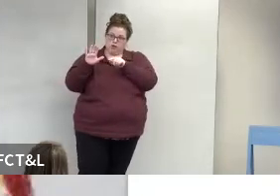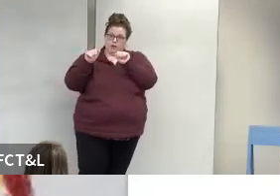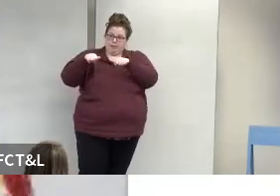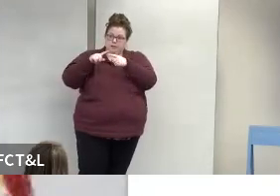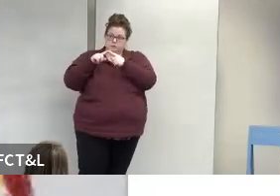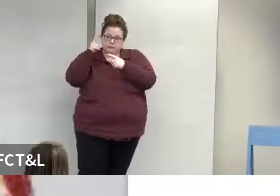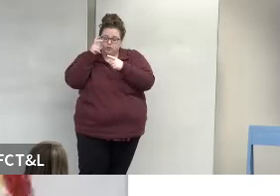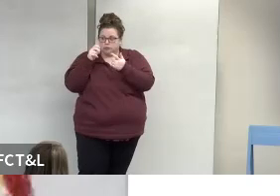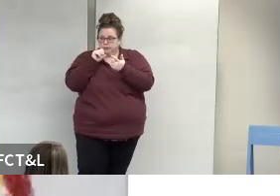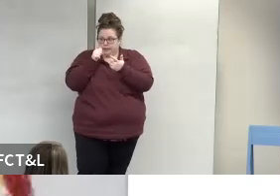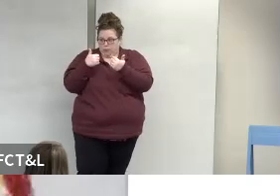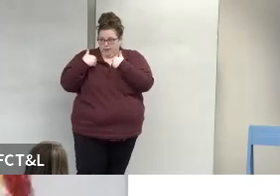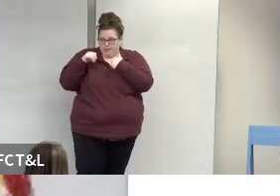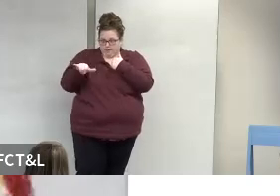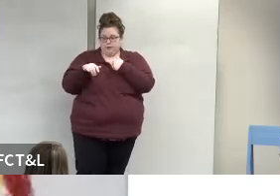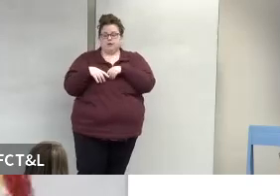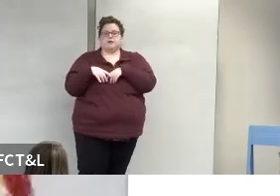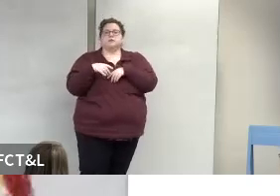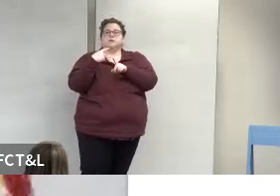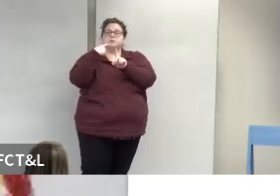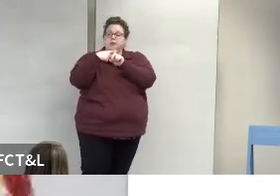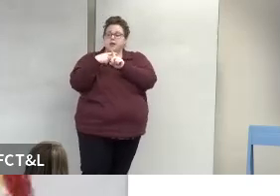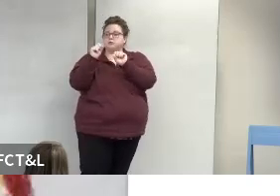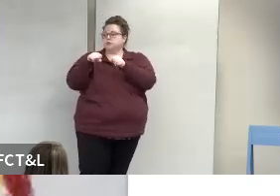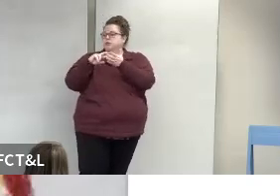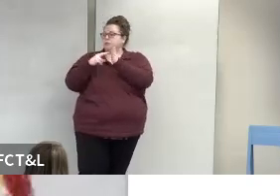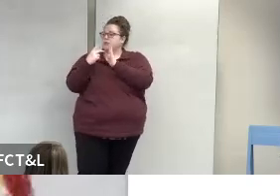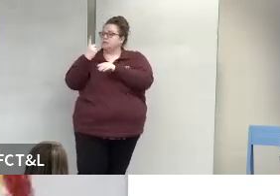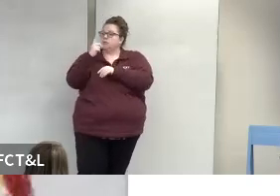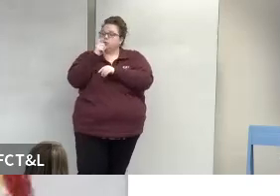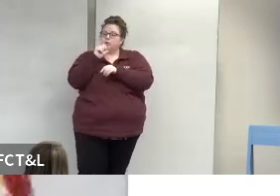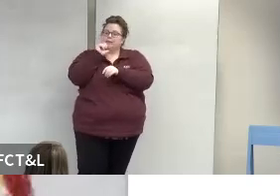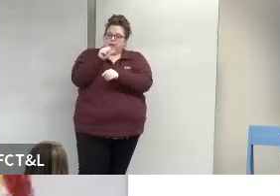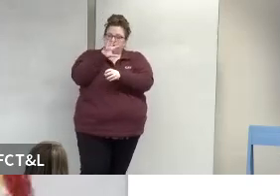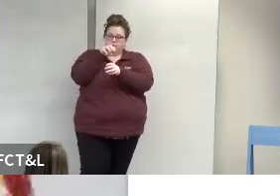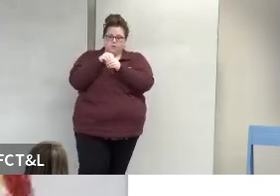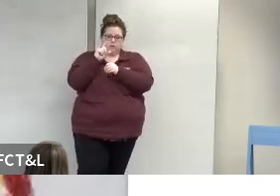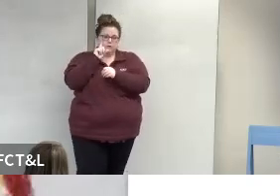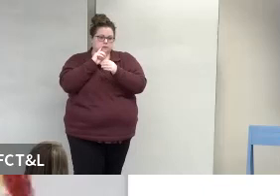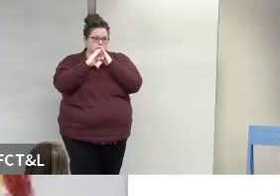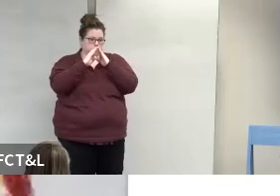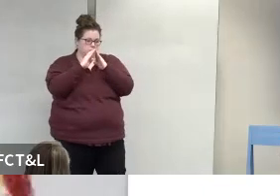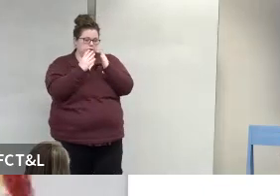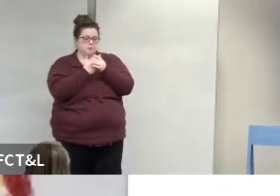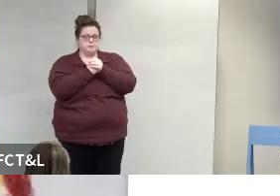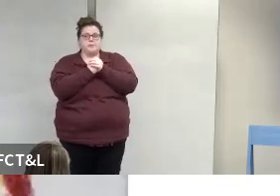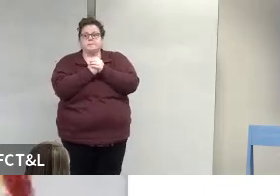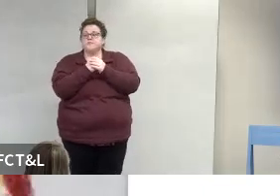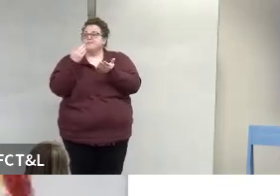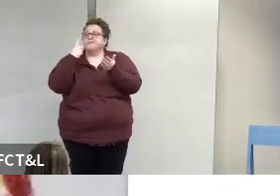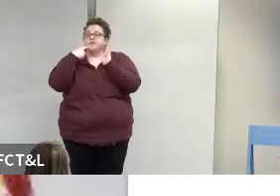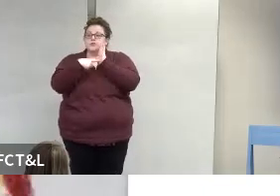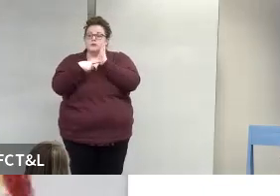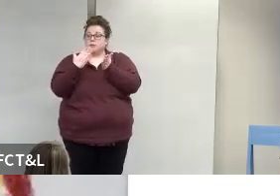Now, they do not have any ability to hear, but there's someone who is